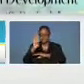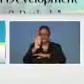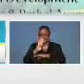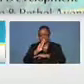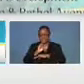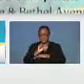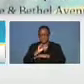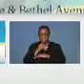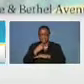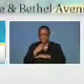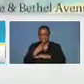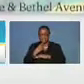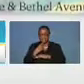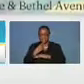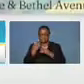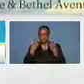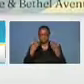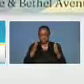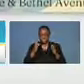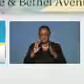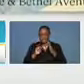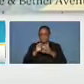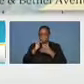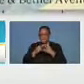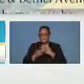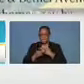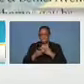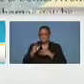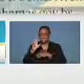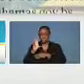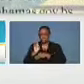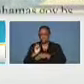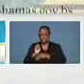The submission deadline is March 30th. The move is part